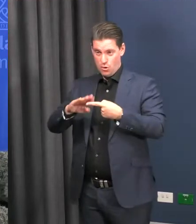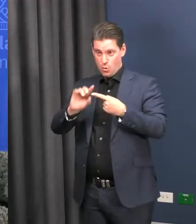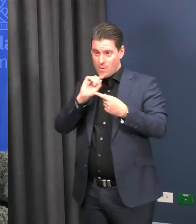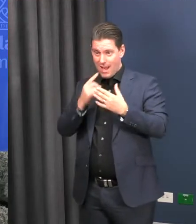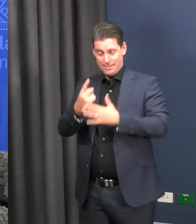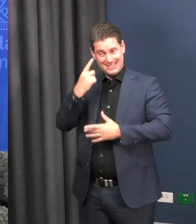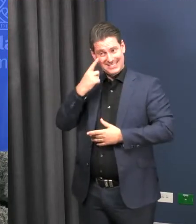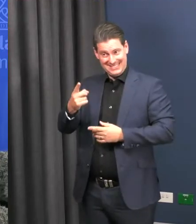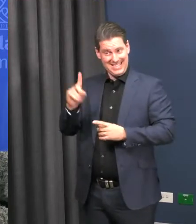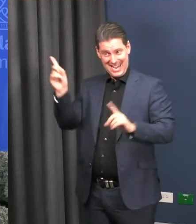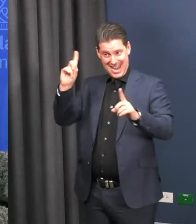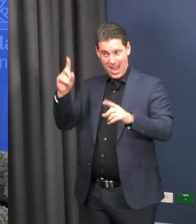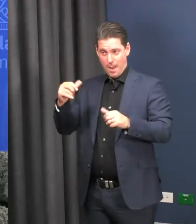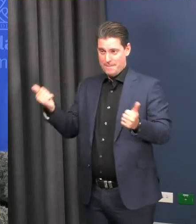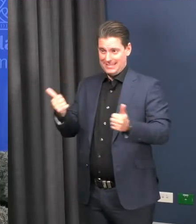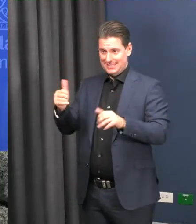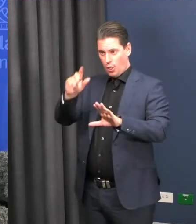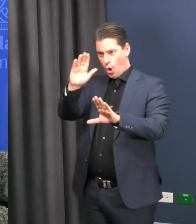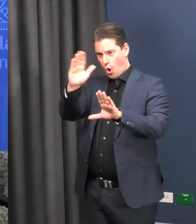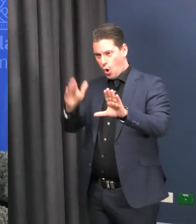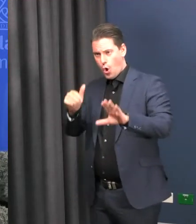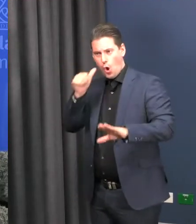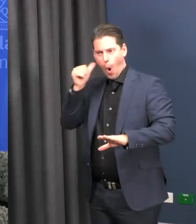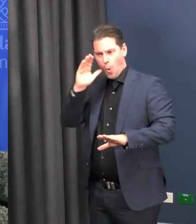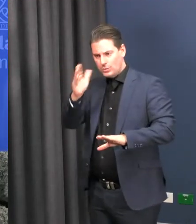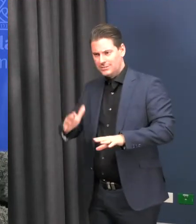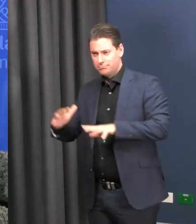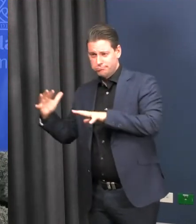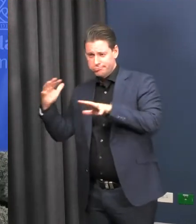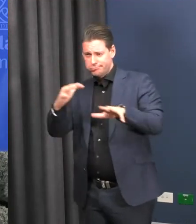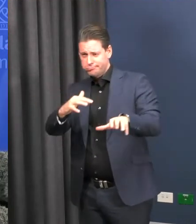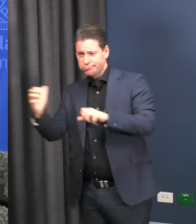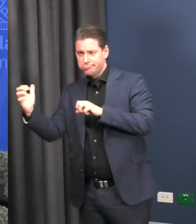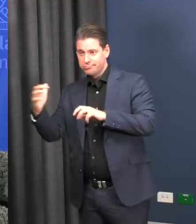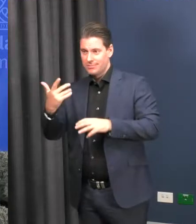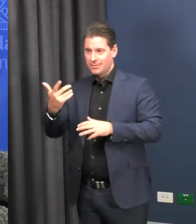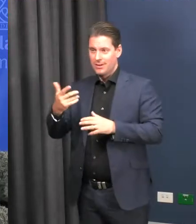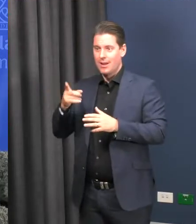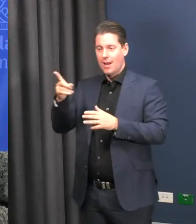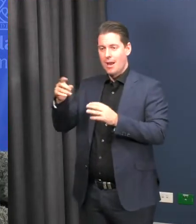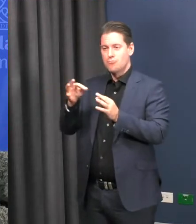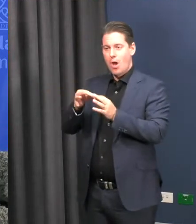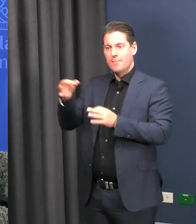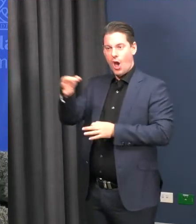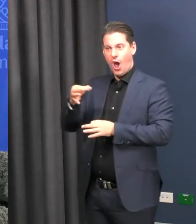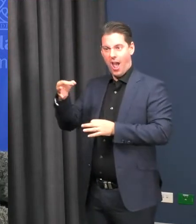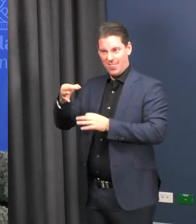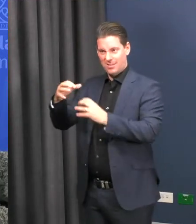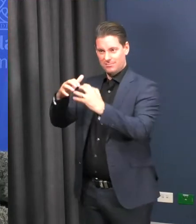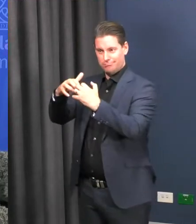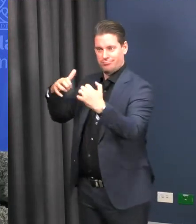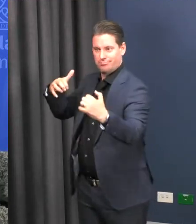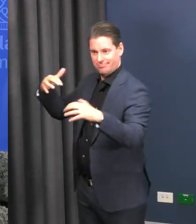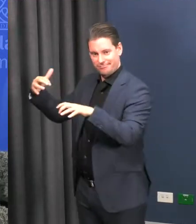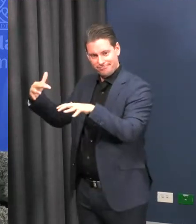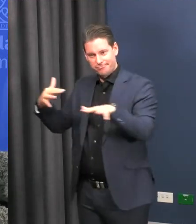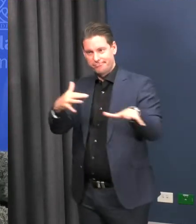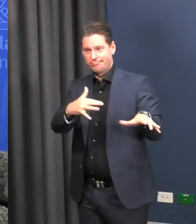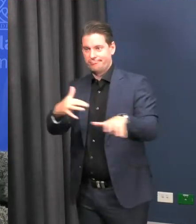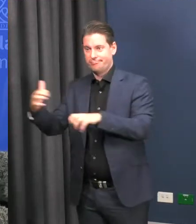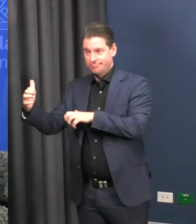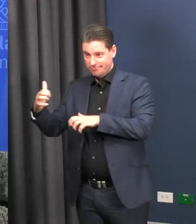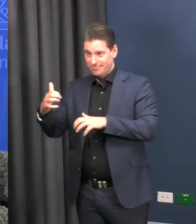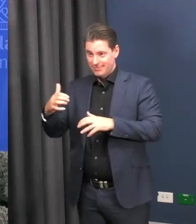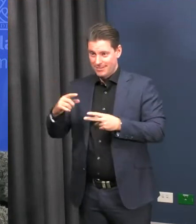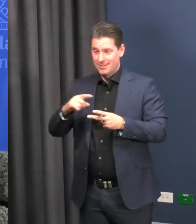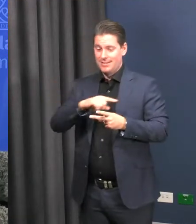of the coast, and I spoke at length about the risk to the Caloundra community because of the breakthrough at the northern part of Bribie. We are now